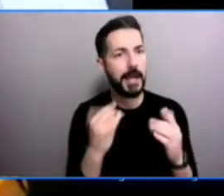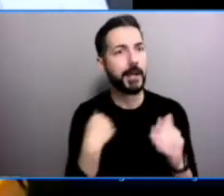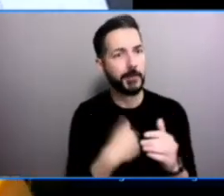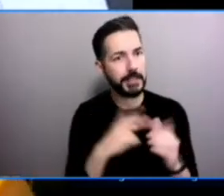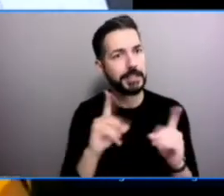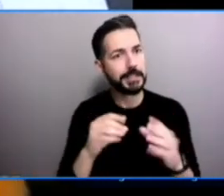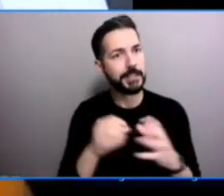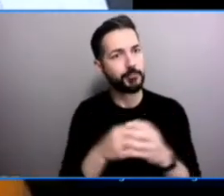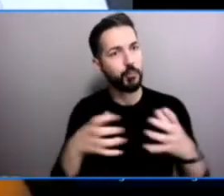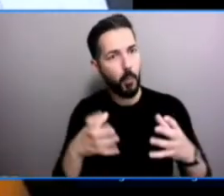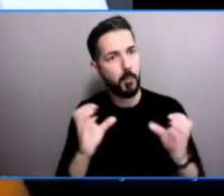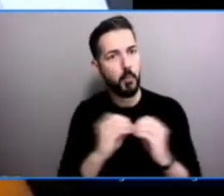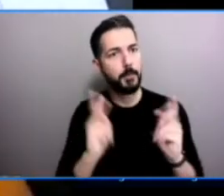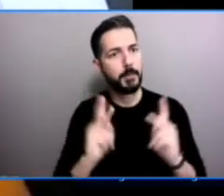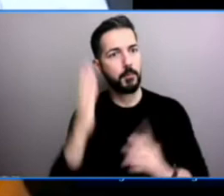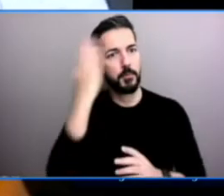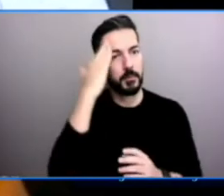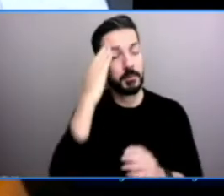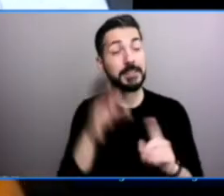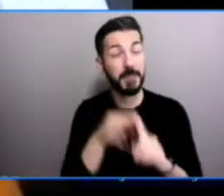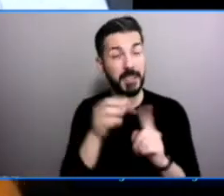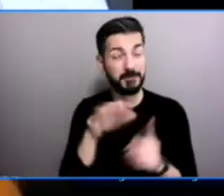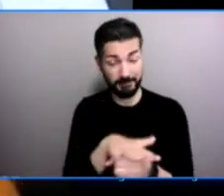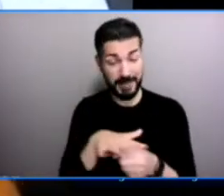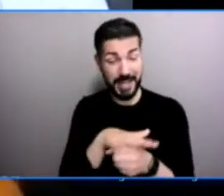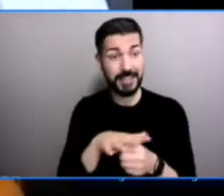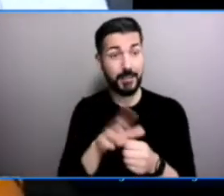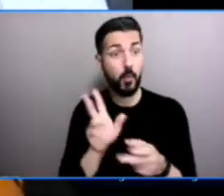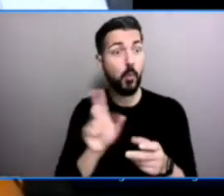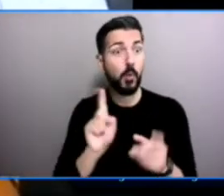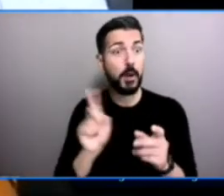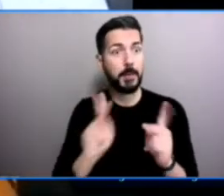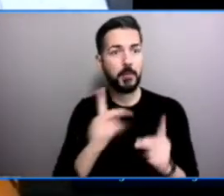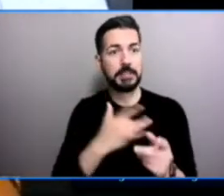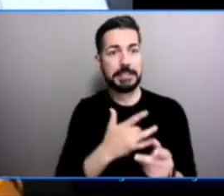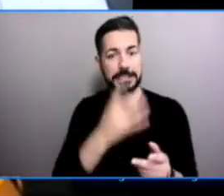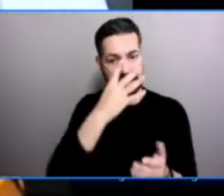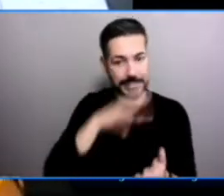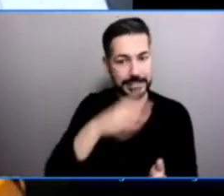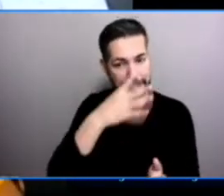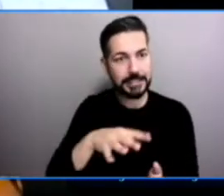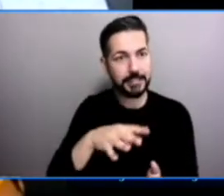But my goal was always to touch people across the state and help